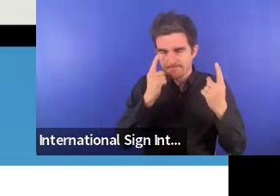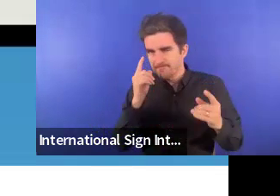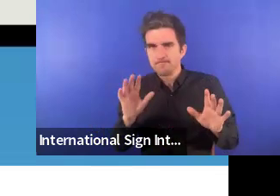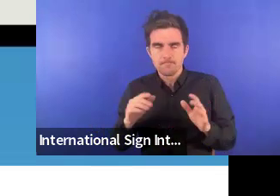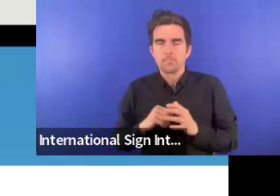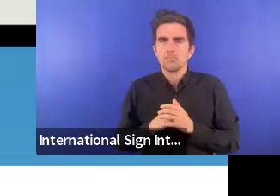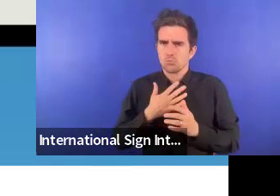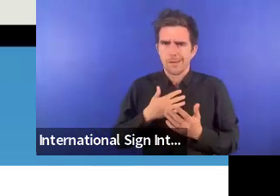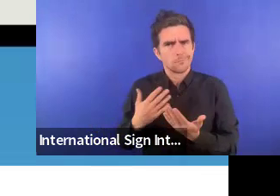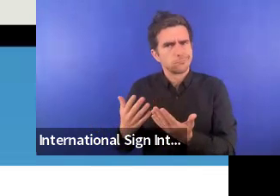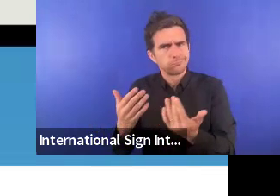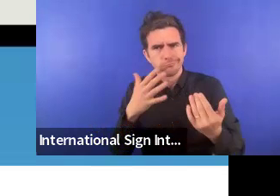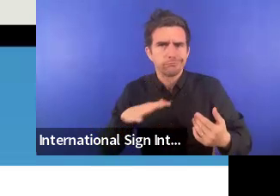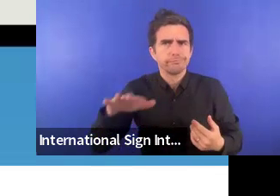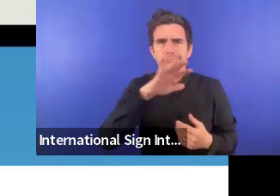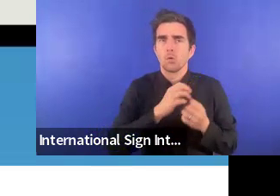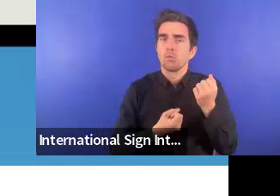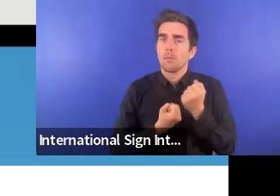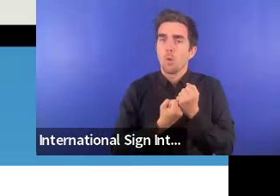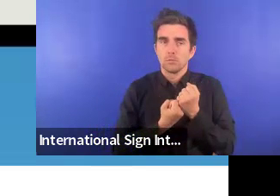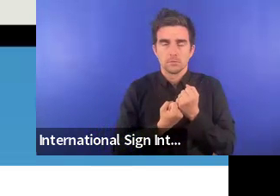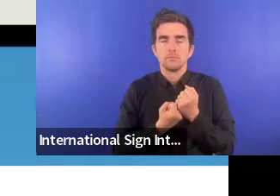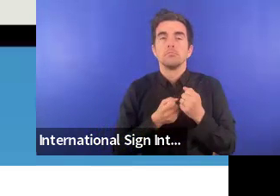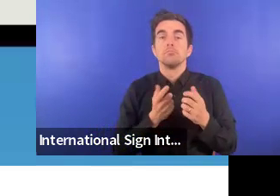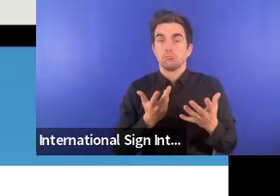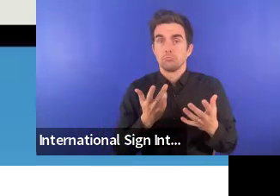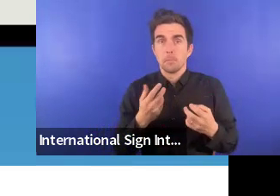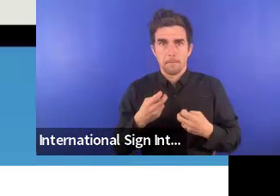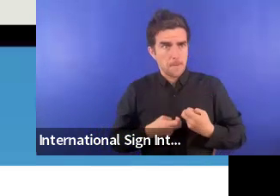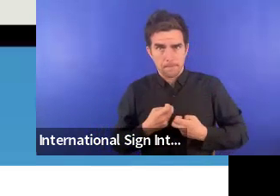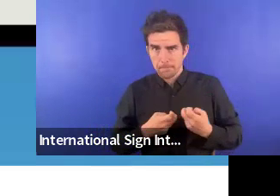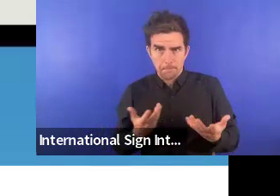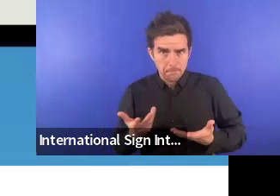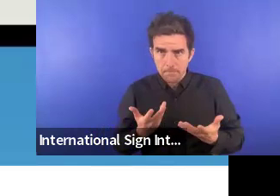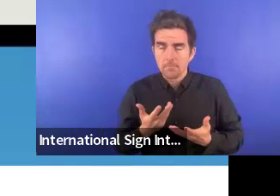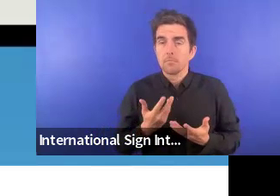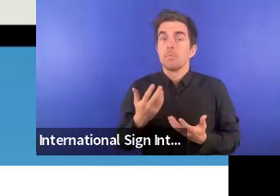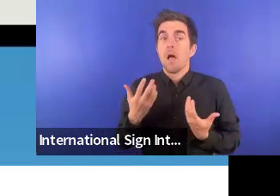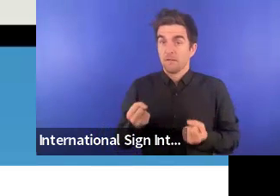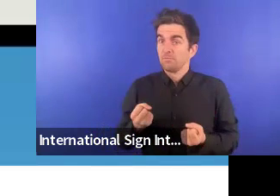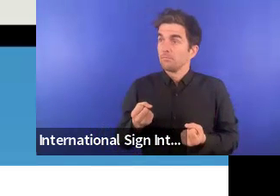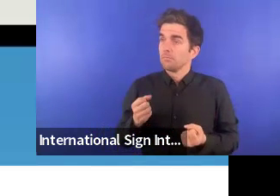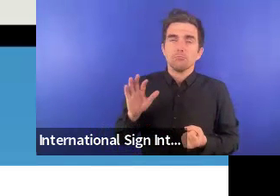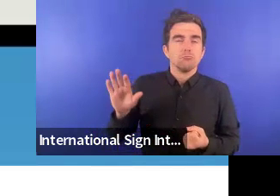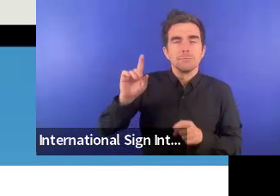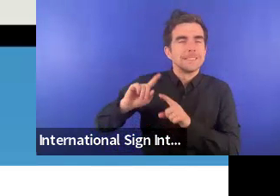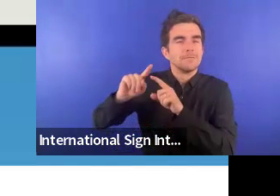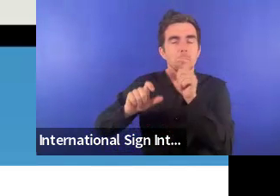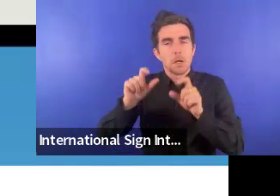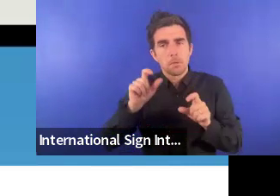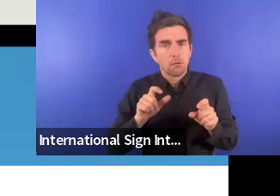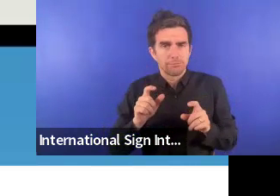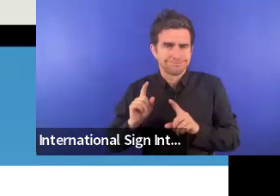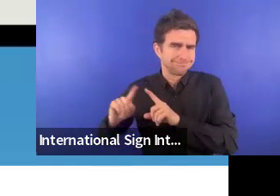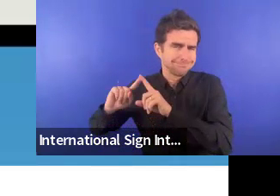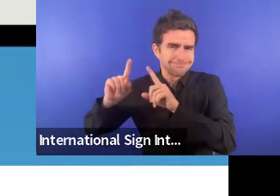some people can take it differently. Some decision makers can take that differently. They may think you are putting them on the spot. You are